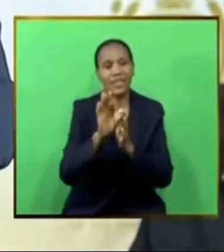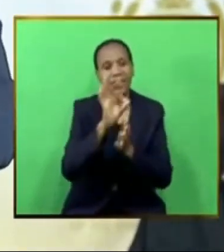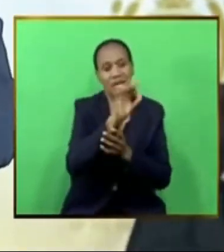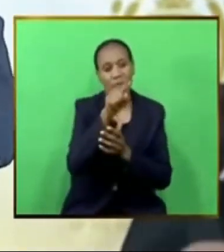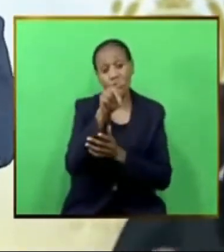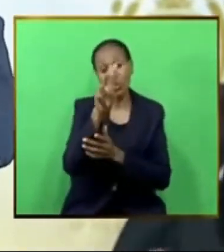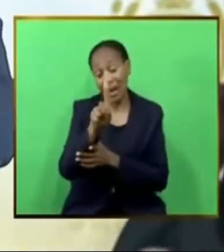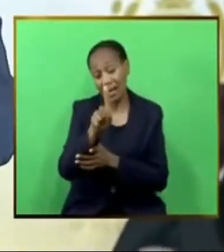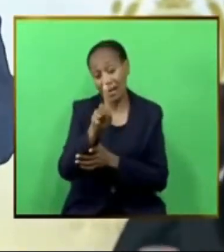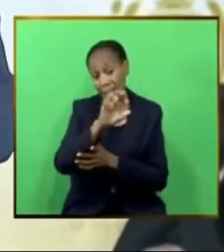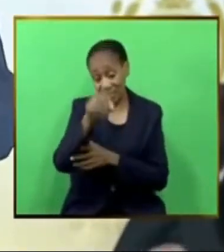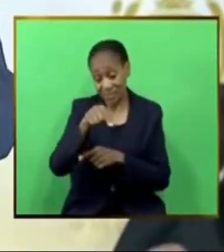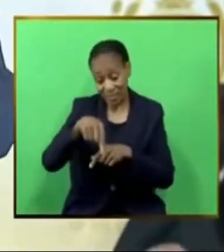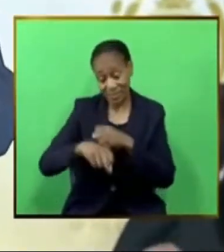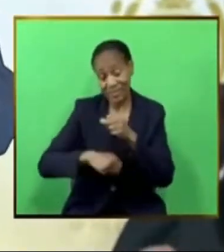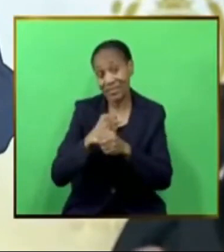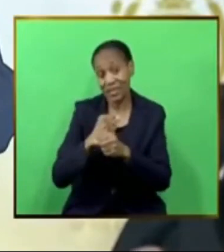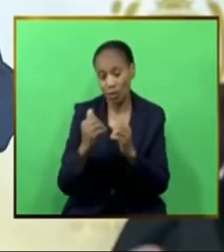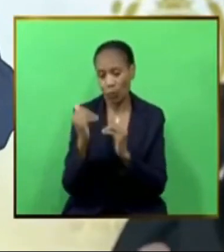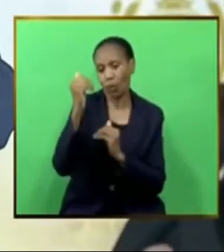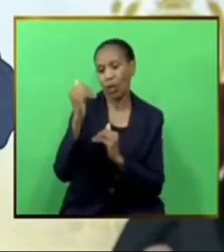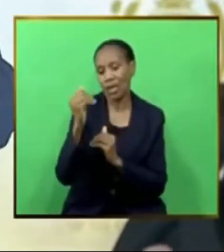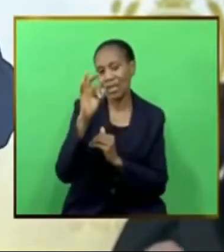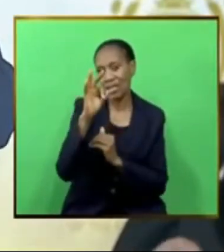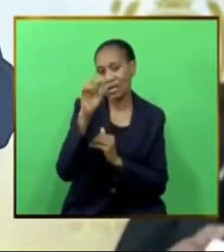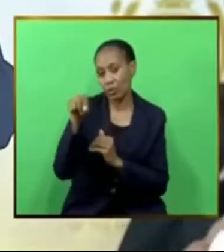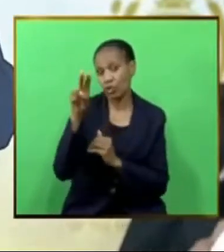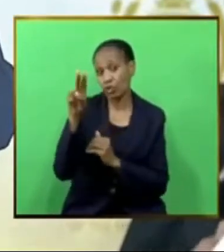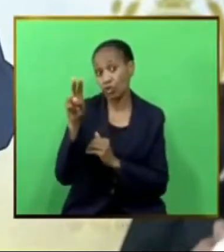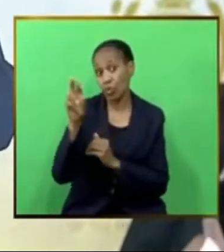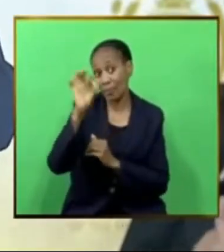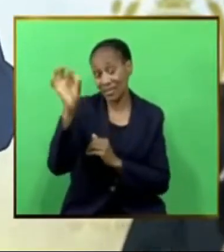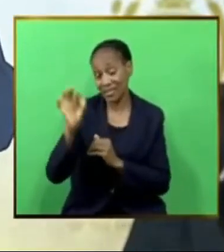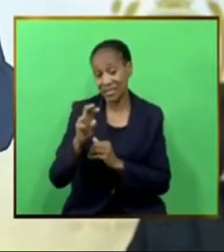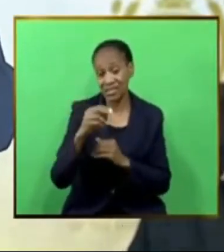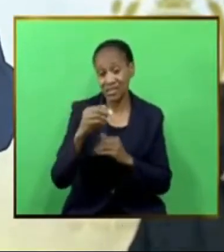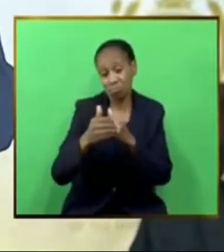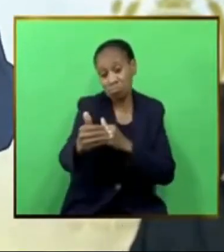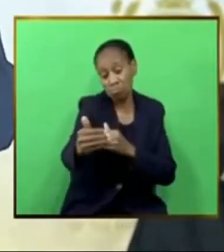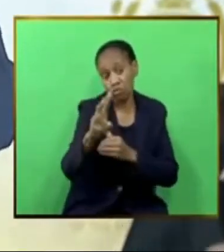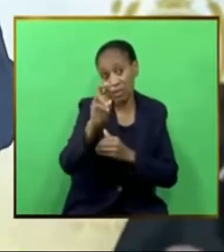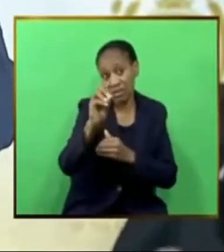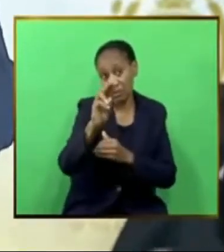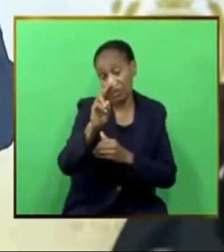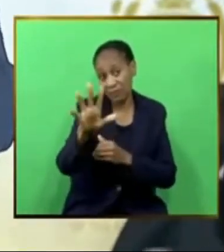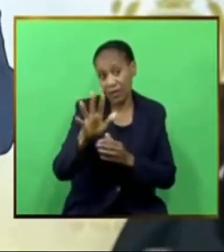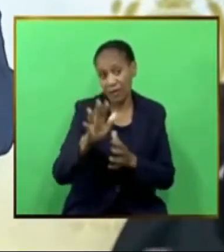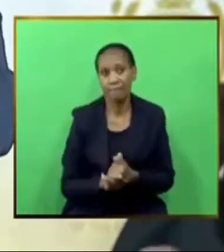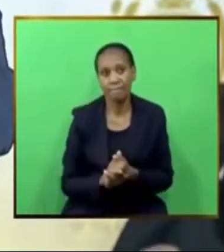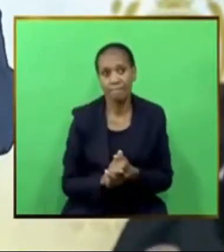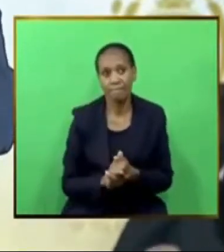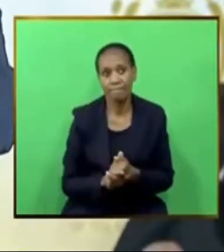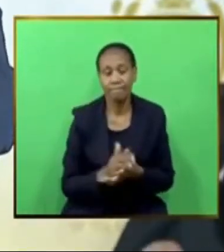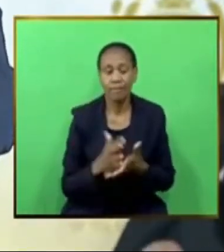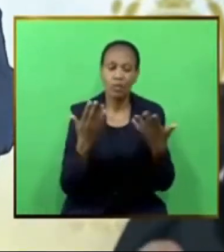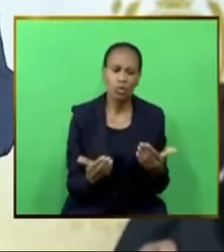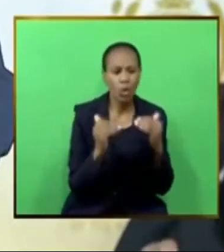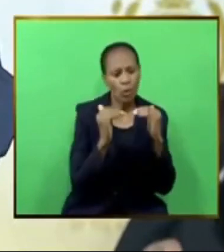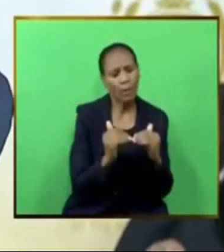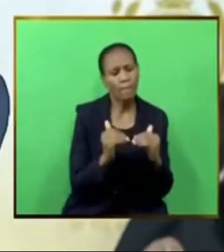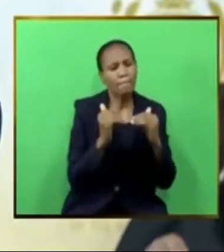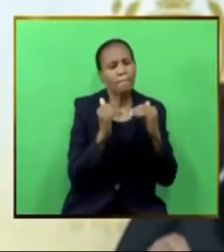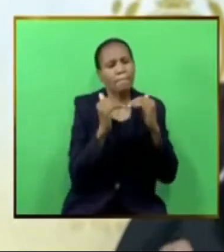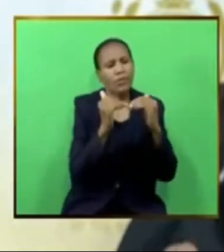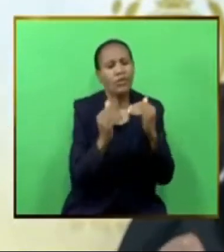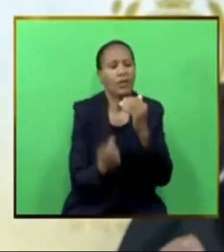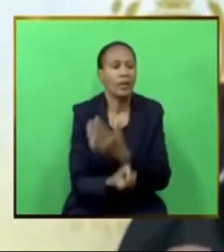3.1% this year to 3.2% in 2025. The moderate improvement is due to